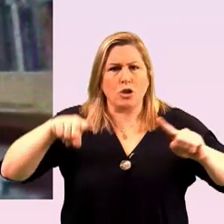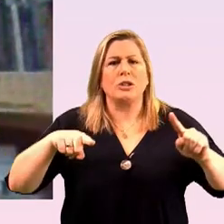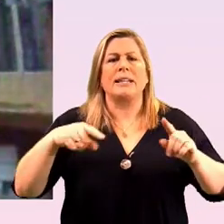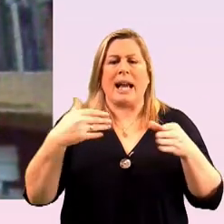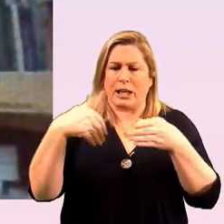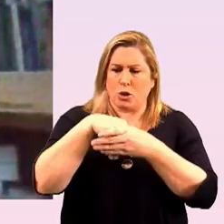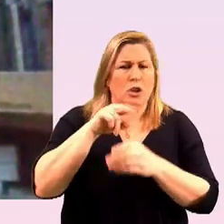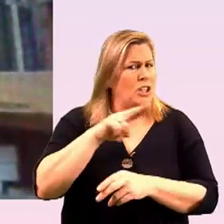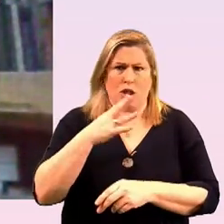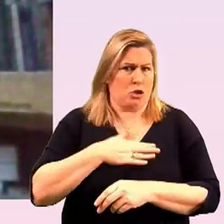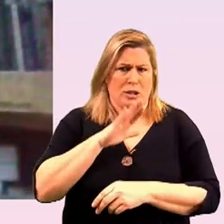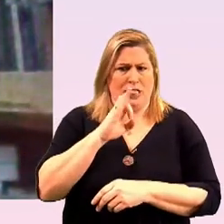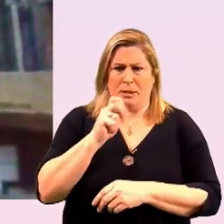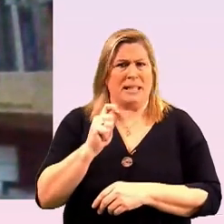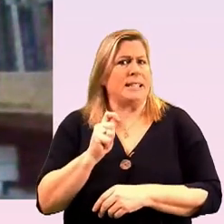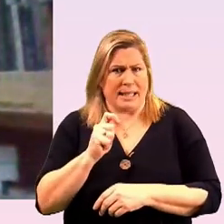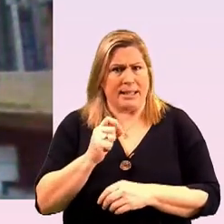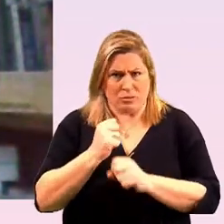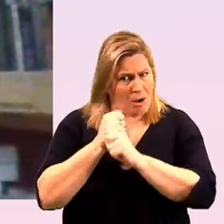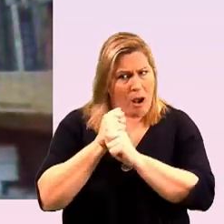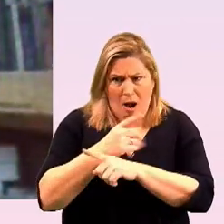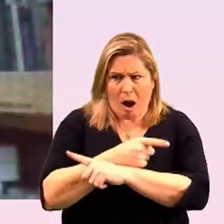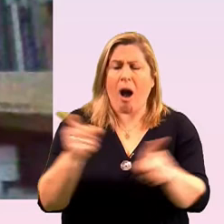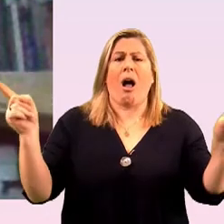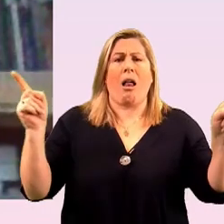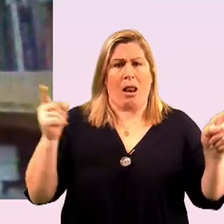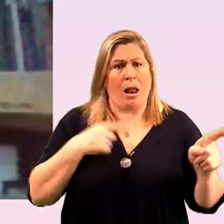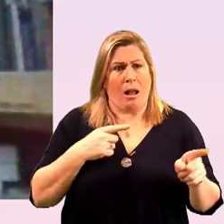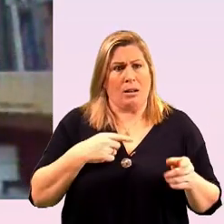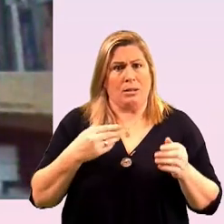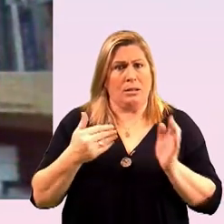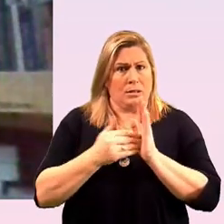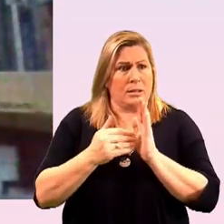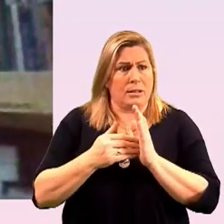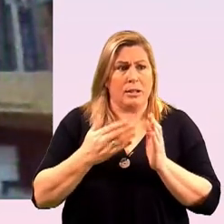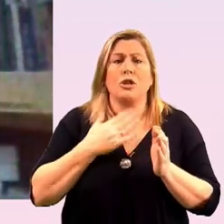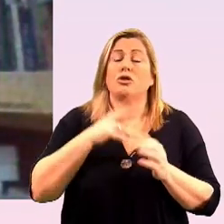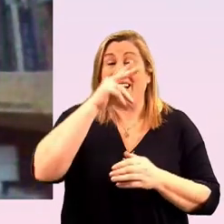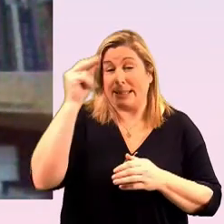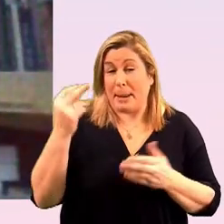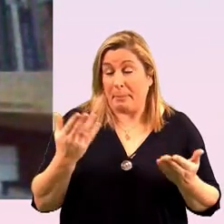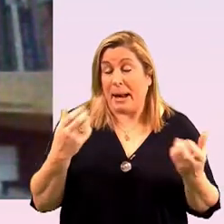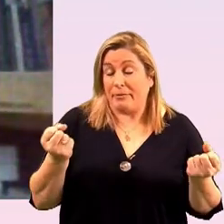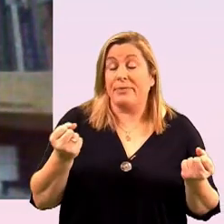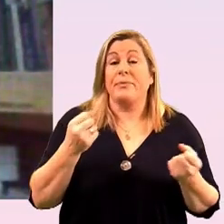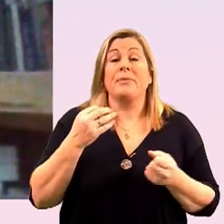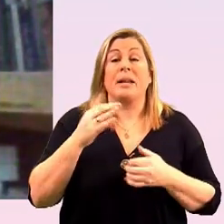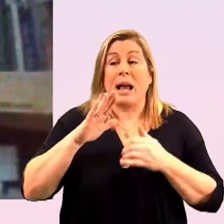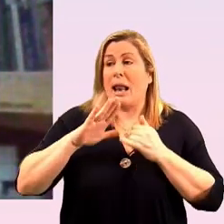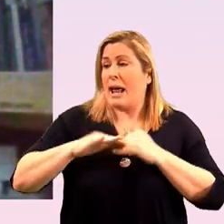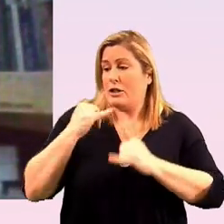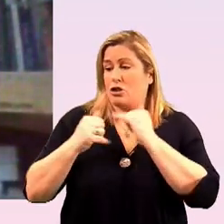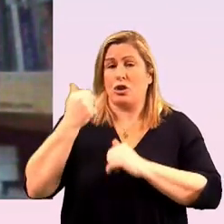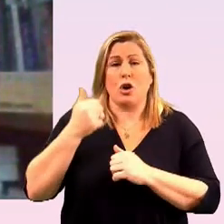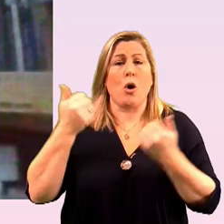just LGBT diversity and inclusion, then I just give you an example. At some stage there last autumn, one